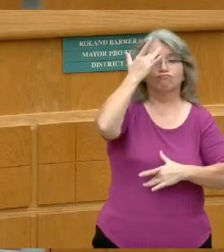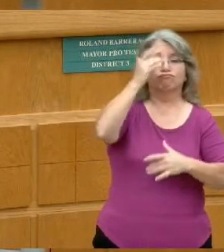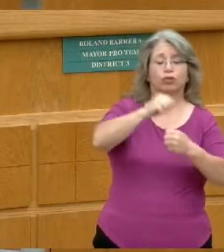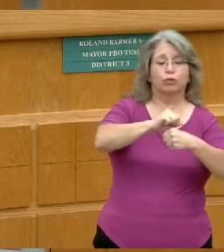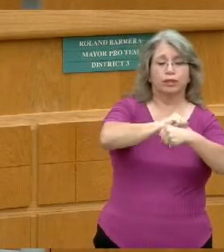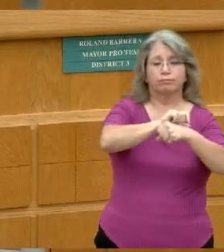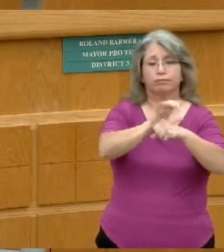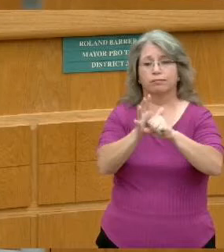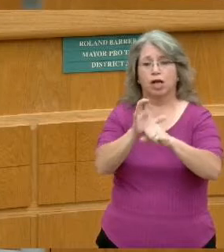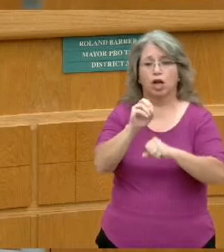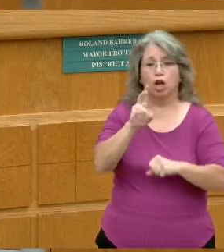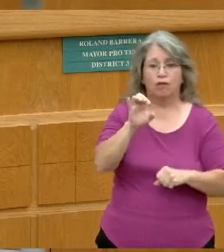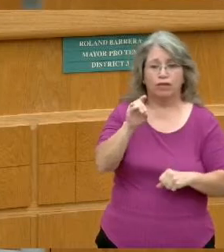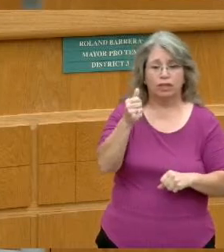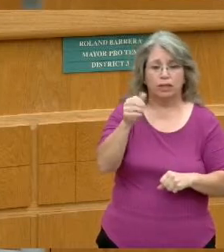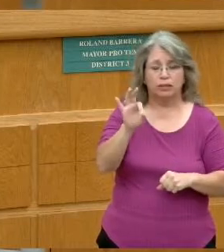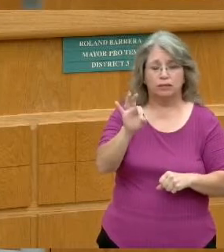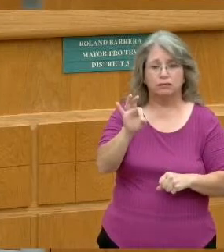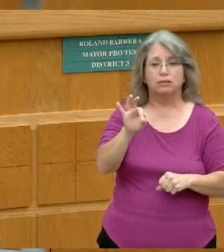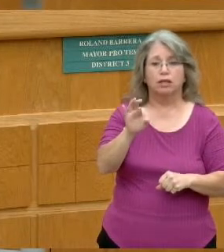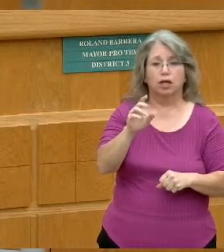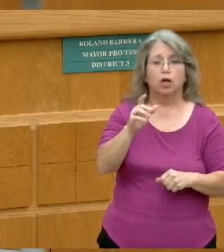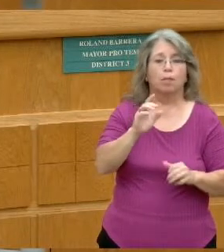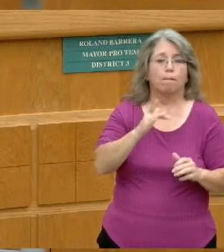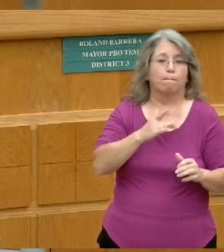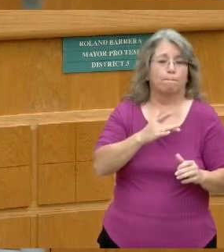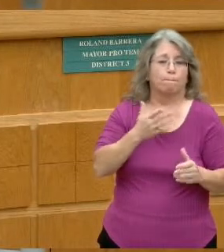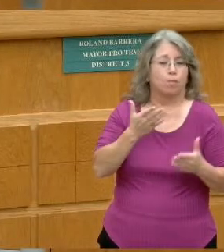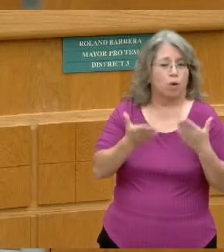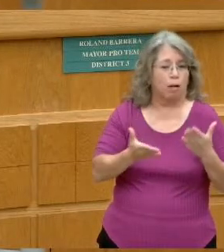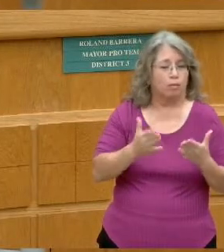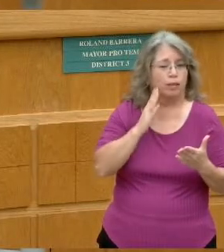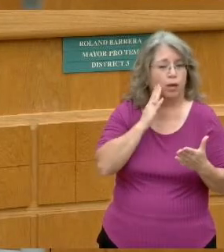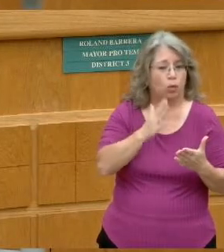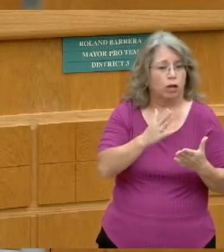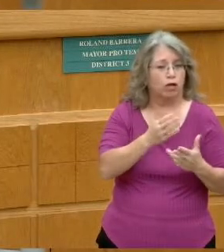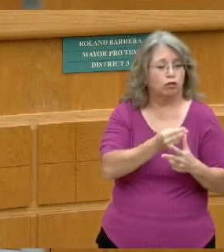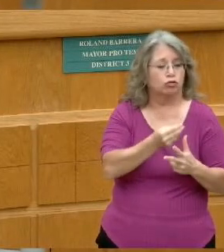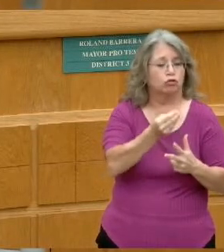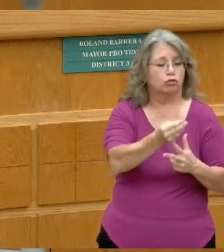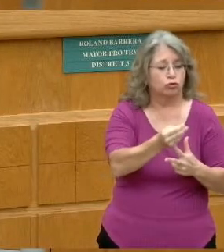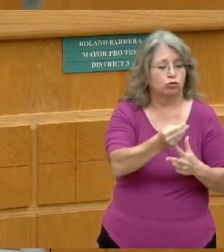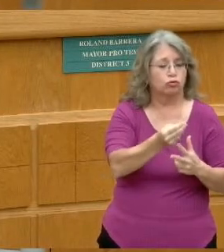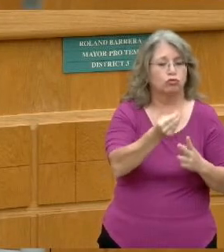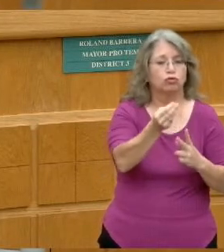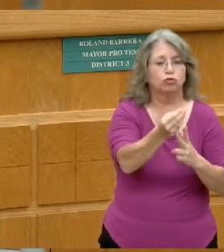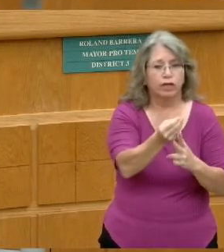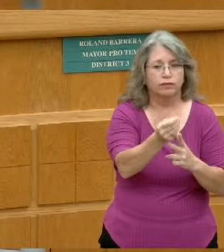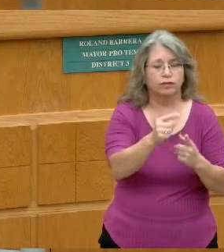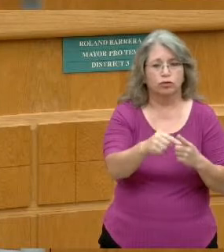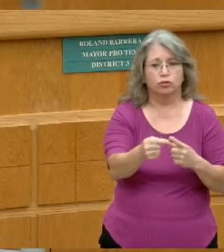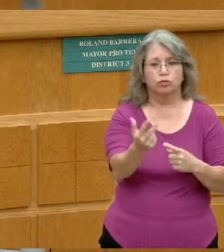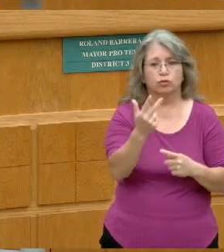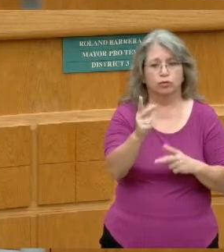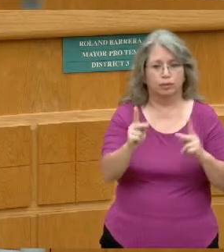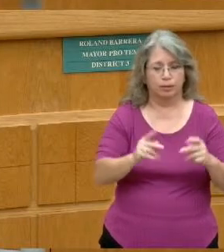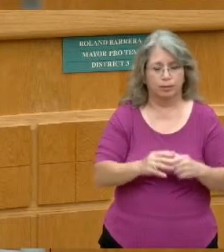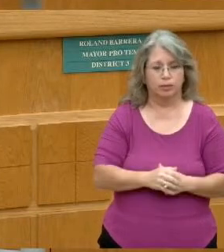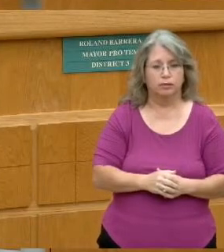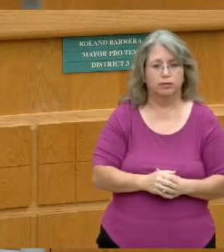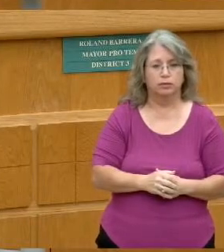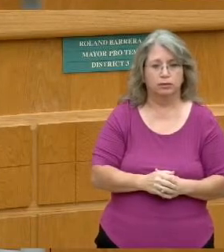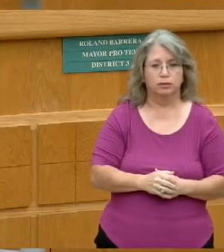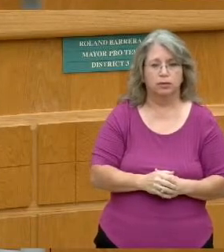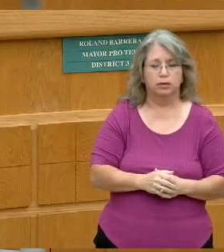it to 2.9 people. Now, what does that mean? Most people that get sick will transfer it to 3 people, but one in 10